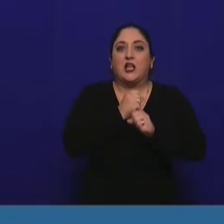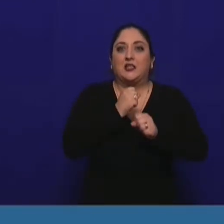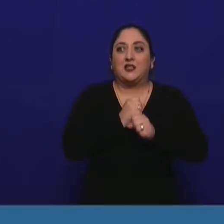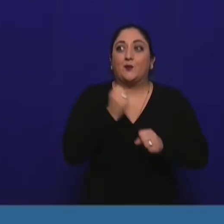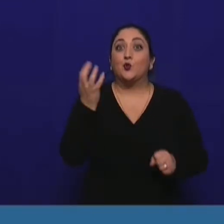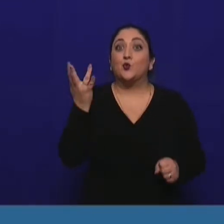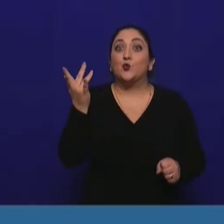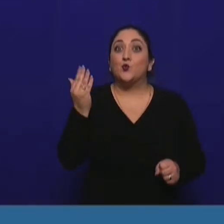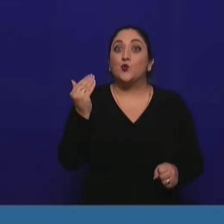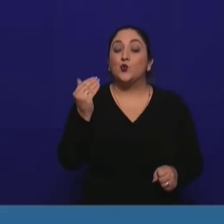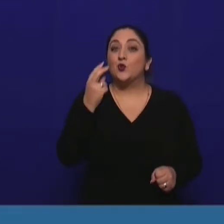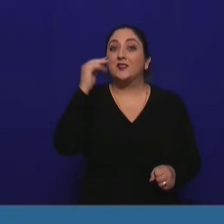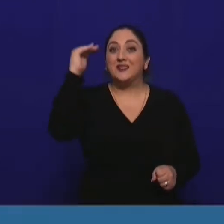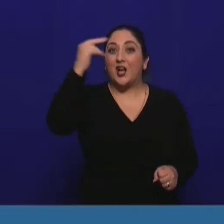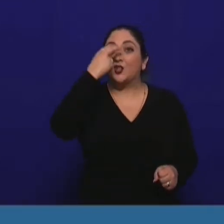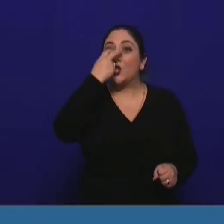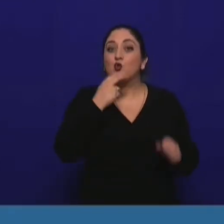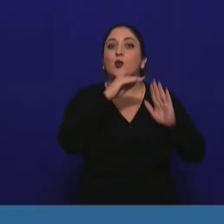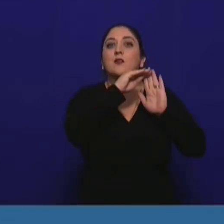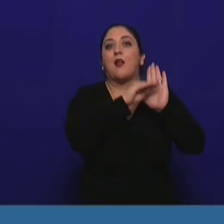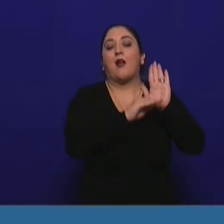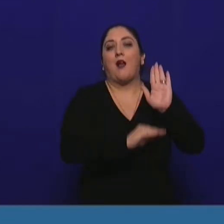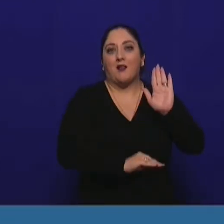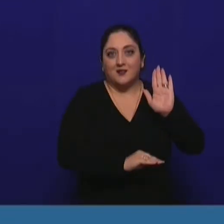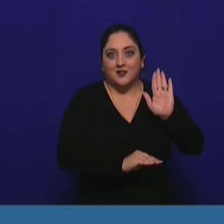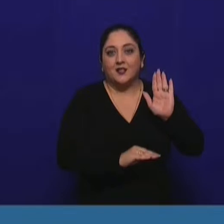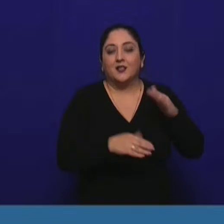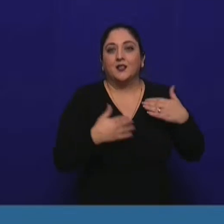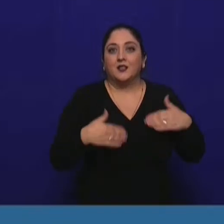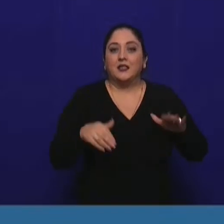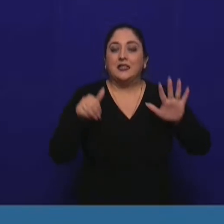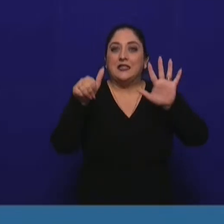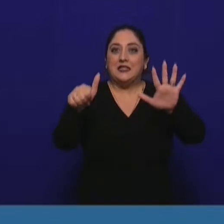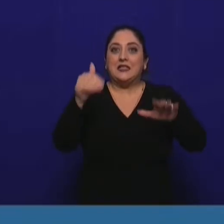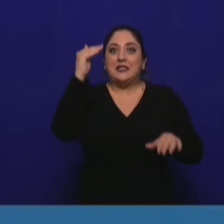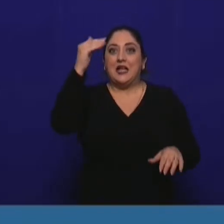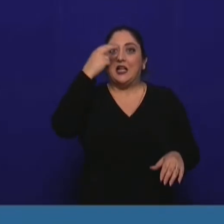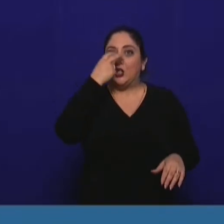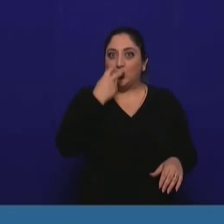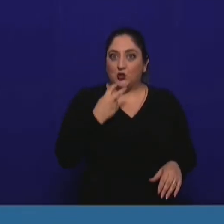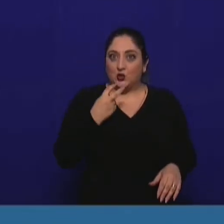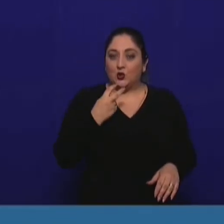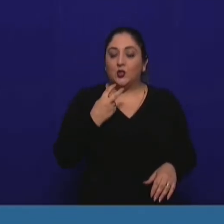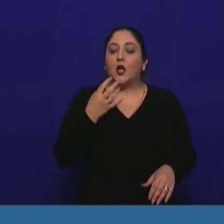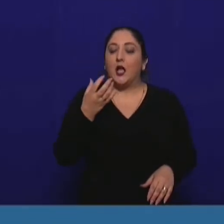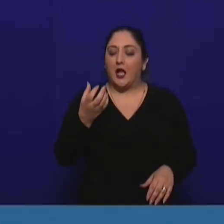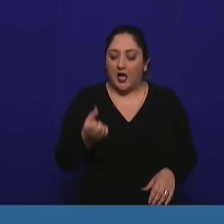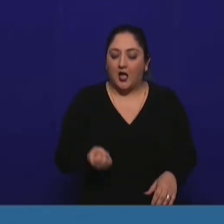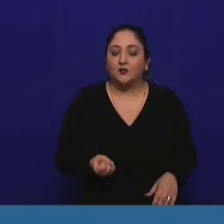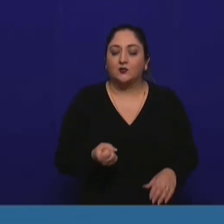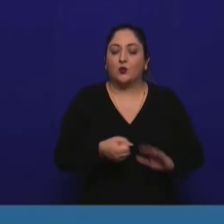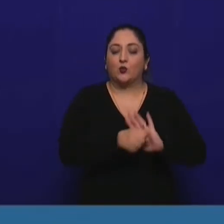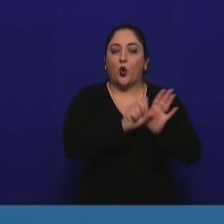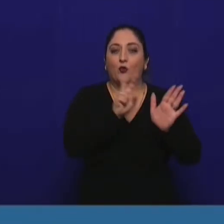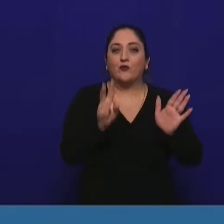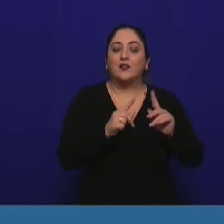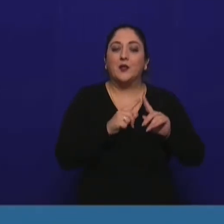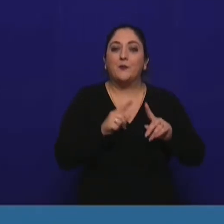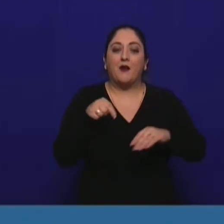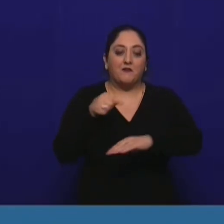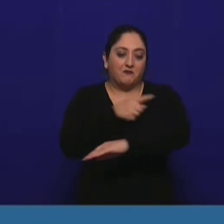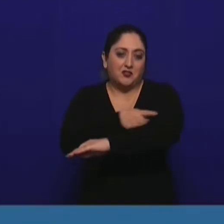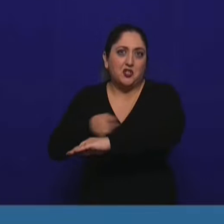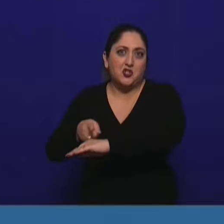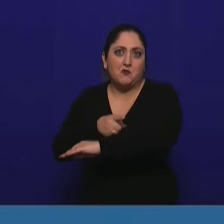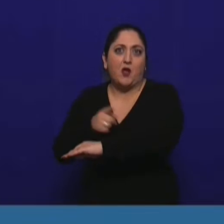każijiet f'dawn id-djar qegħdin jonqsu bħalissa għandna 6 djar inkluż SVPR, però t-total ta' każijiet li qed ikollna fil-ġimgħa qed